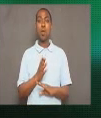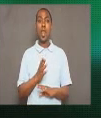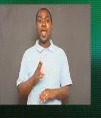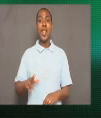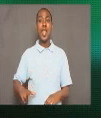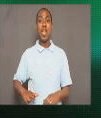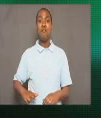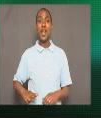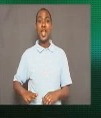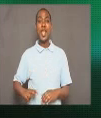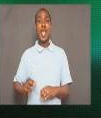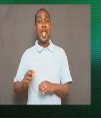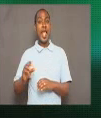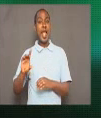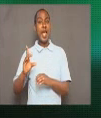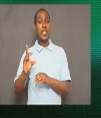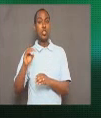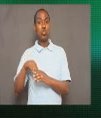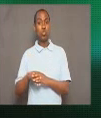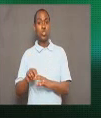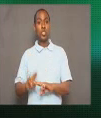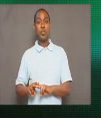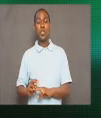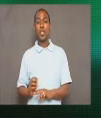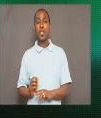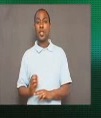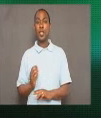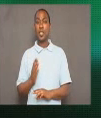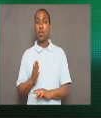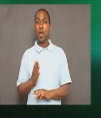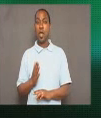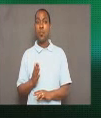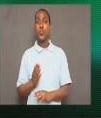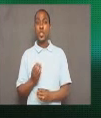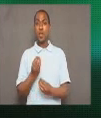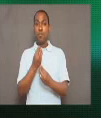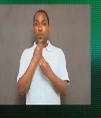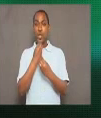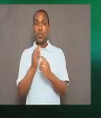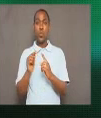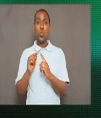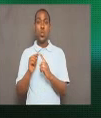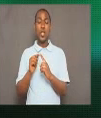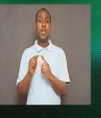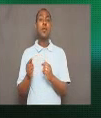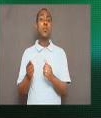needed. As food enters the duodenum from the